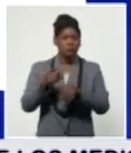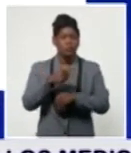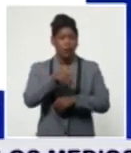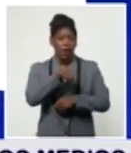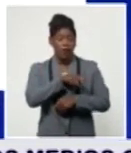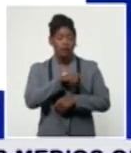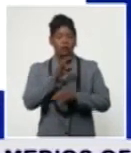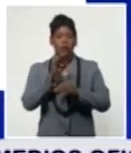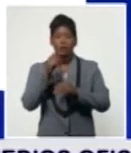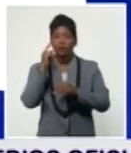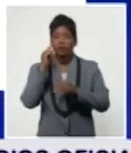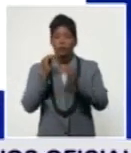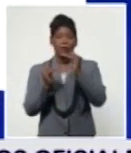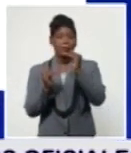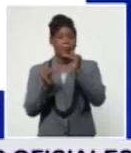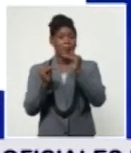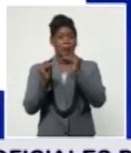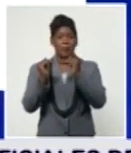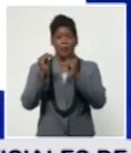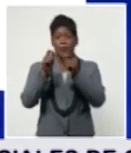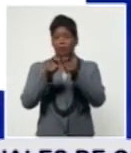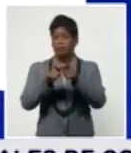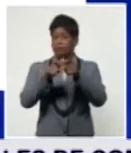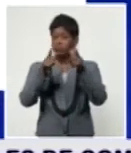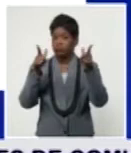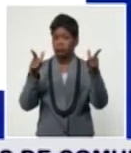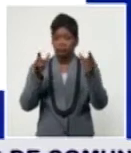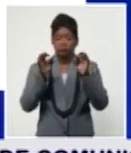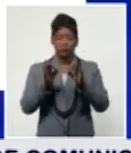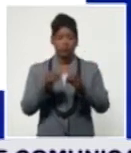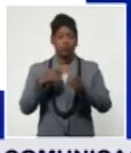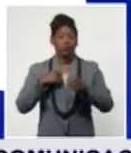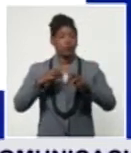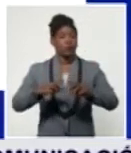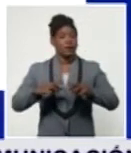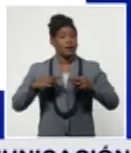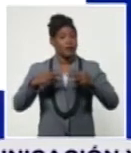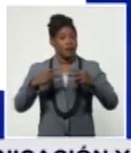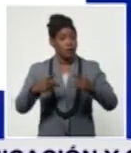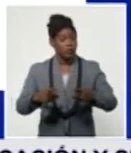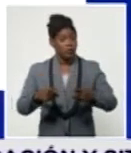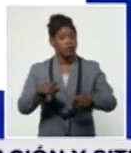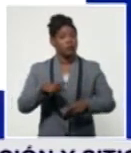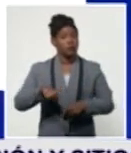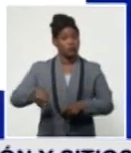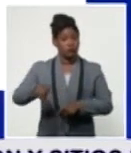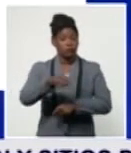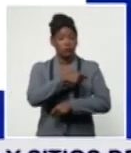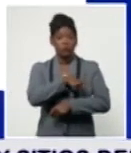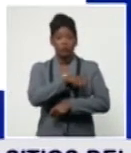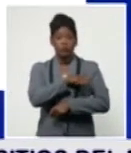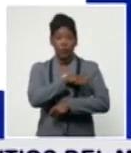I wanted to bring this in this chart